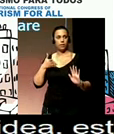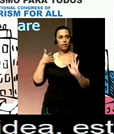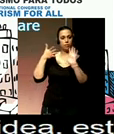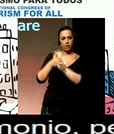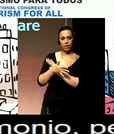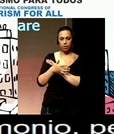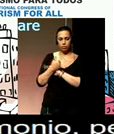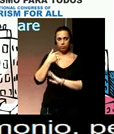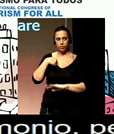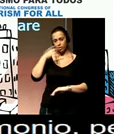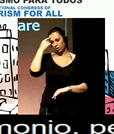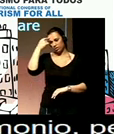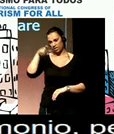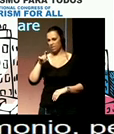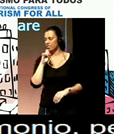is